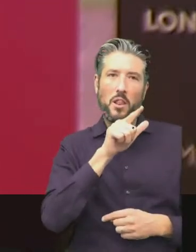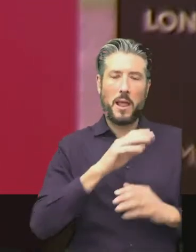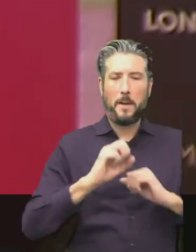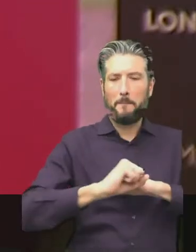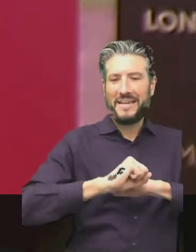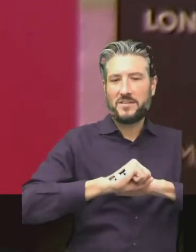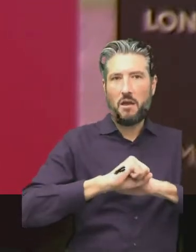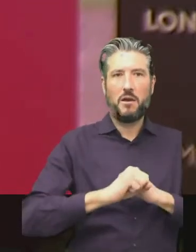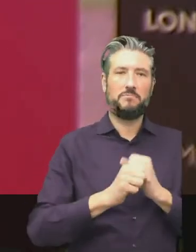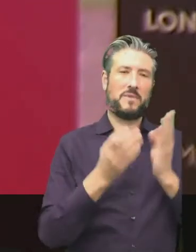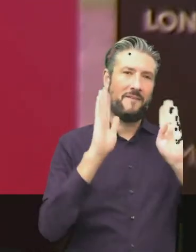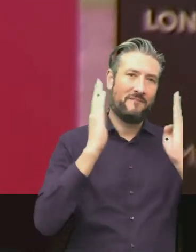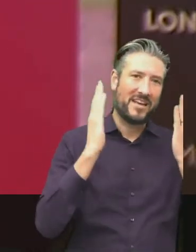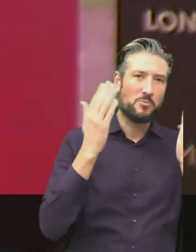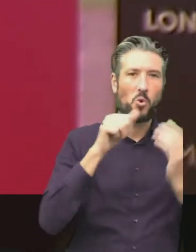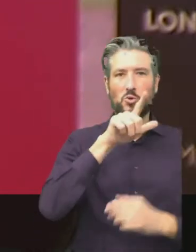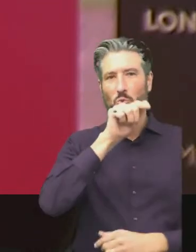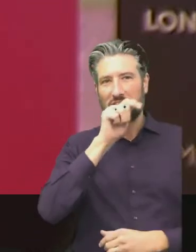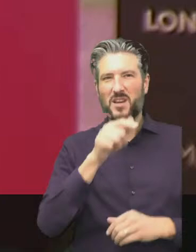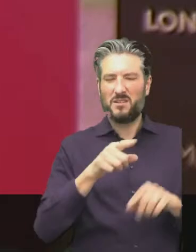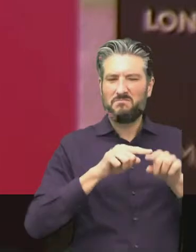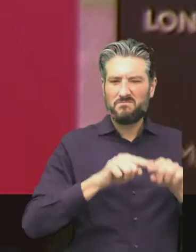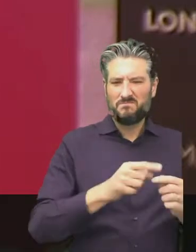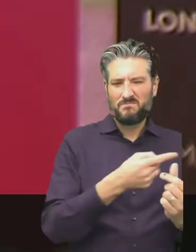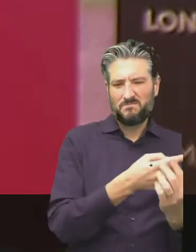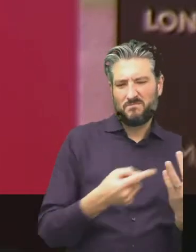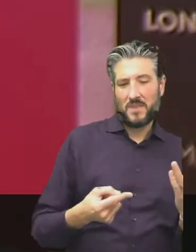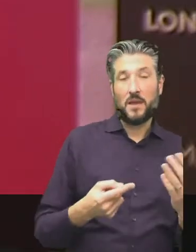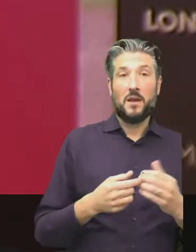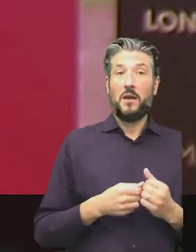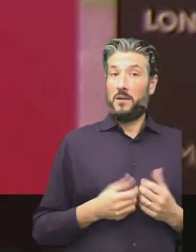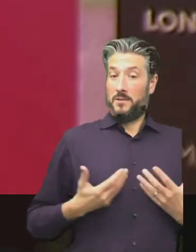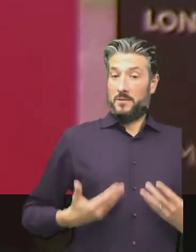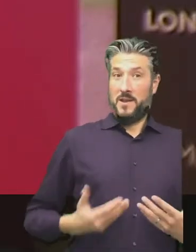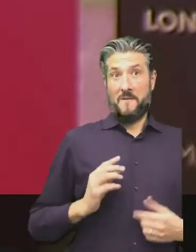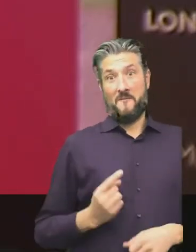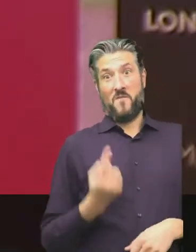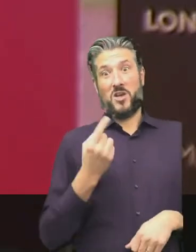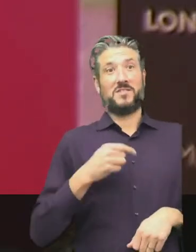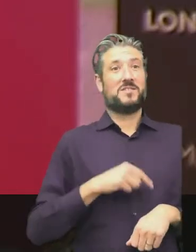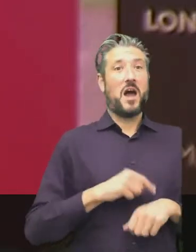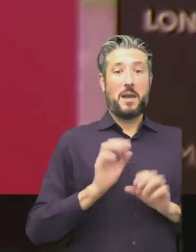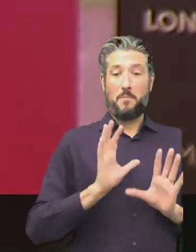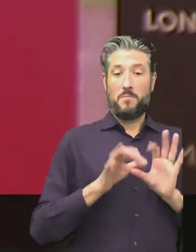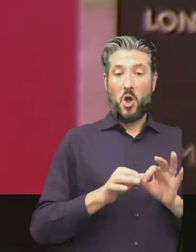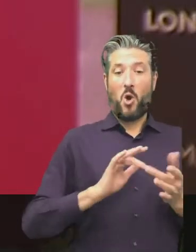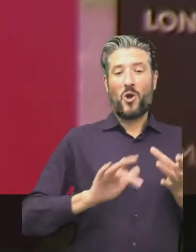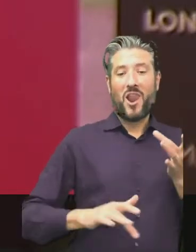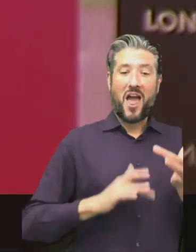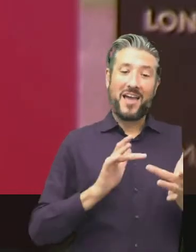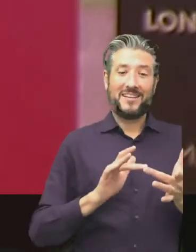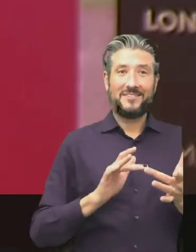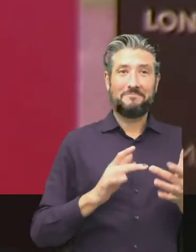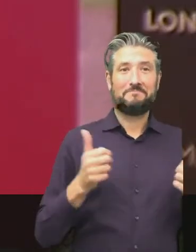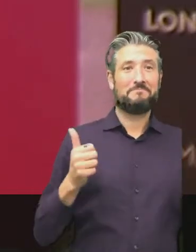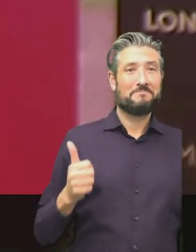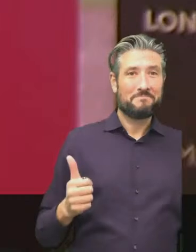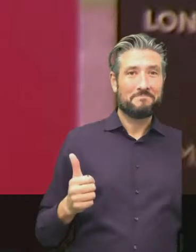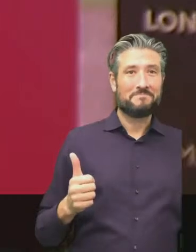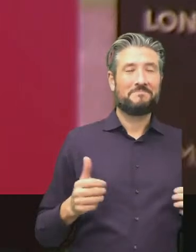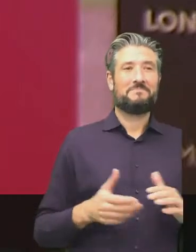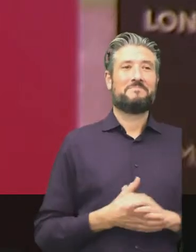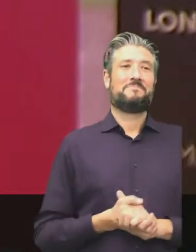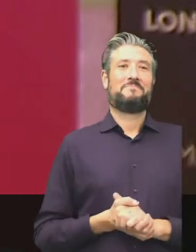though, of course, our first ever People's Question Time online. Pre-registered audience members will be emailed